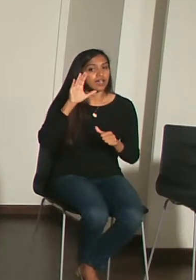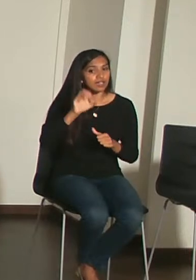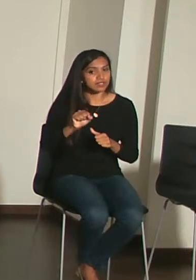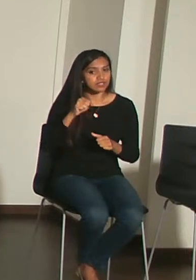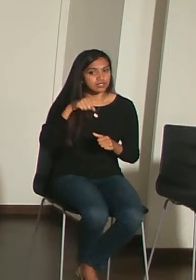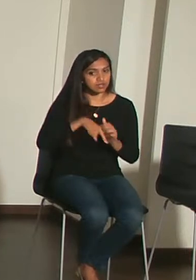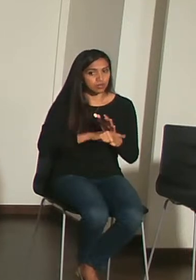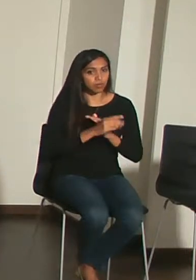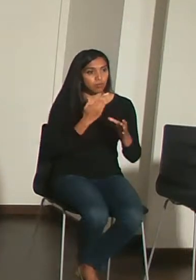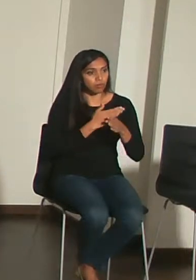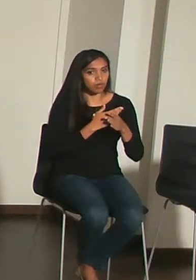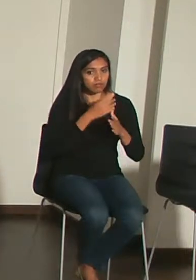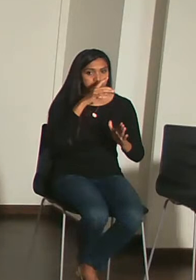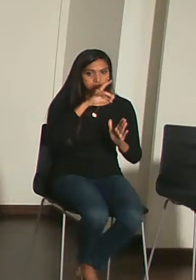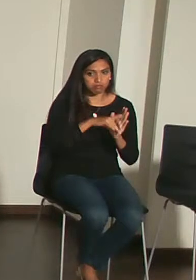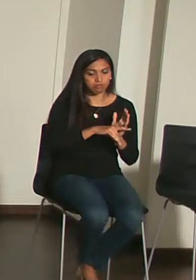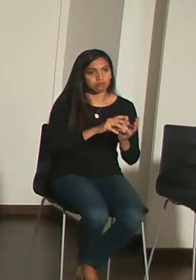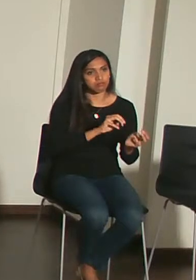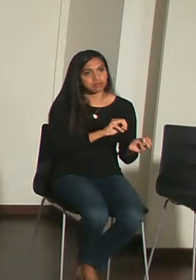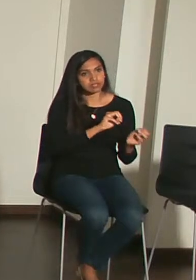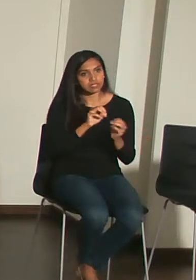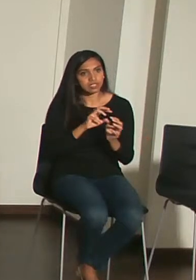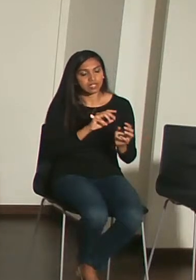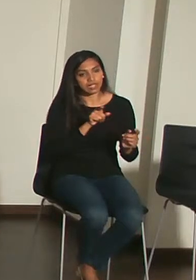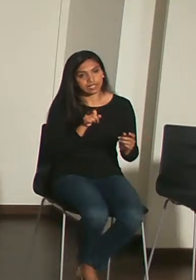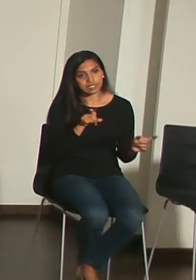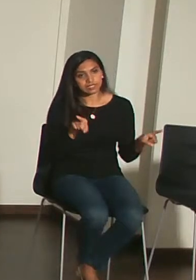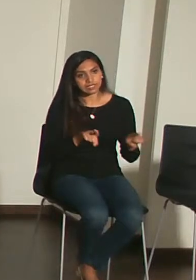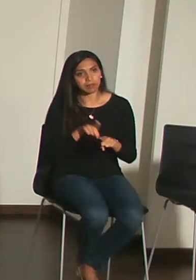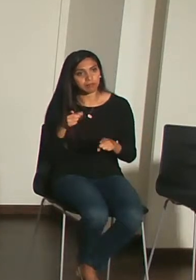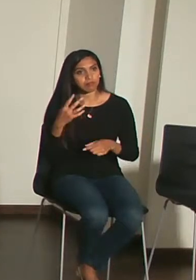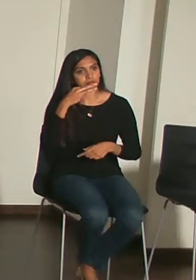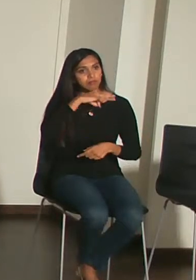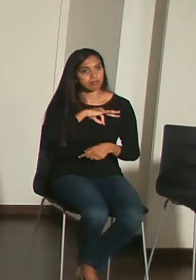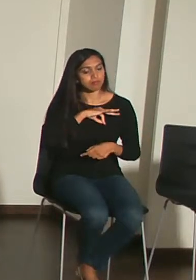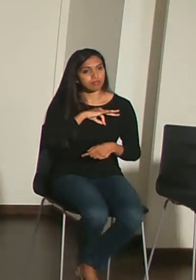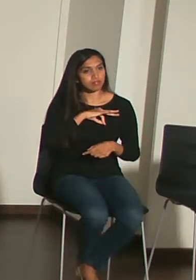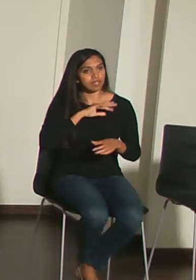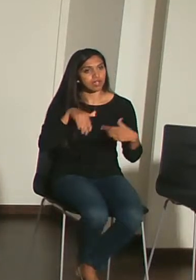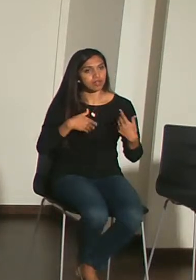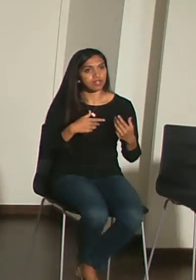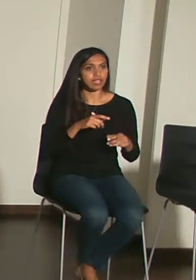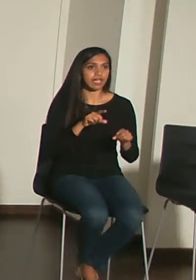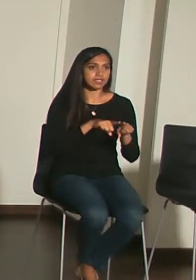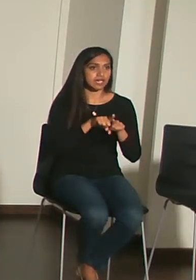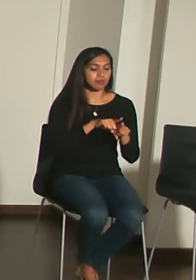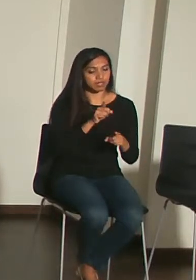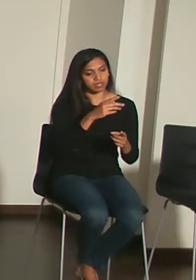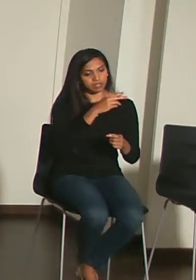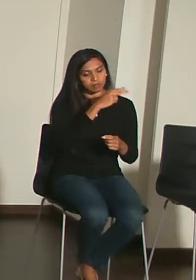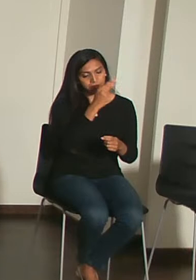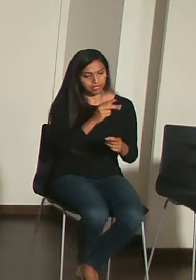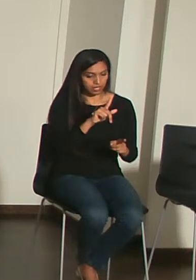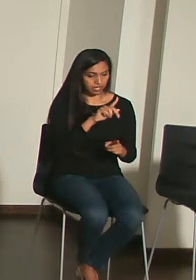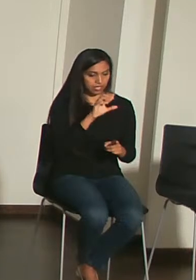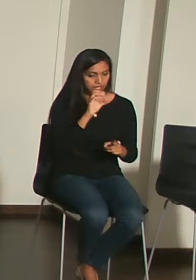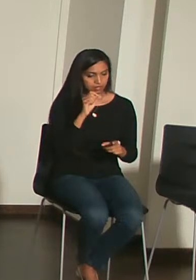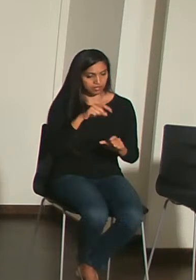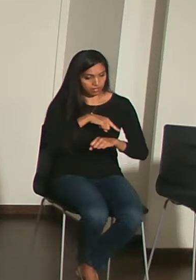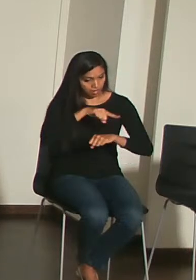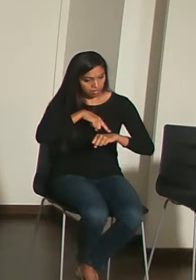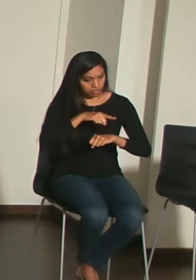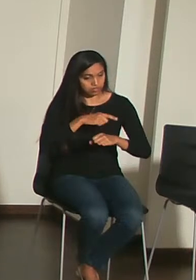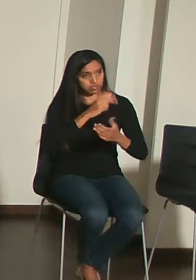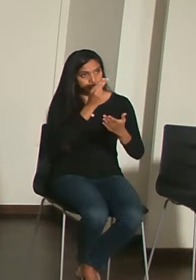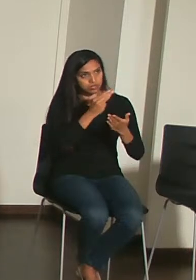work. Like when you mentioned, like there's a tag on the sari that says it is took 100 hours to make, and this the language